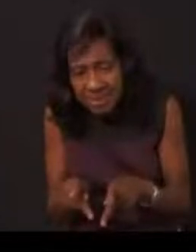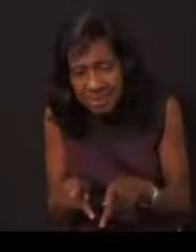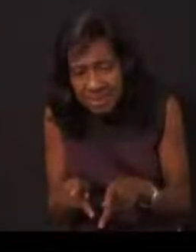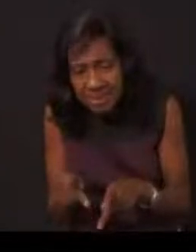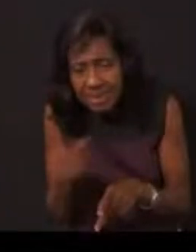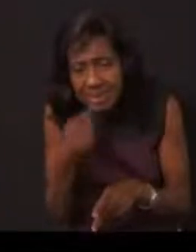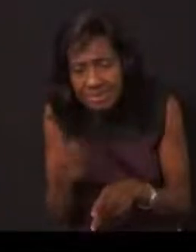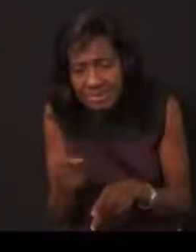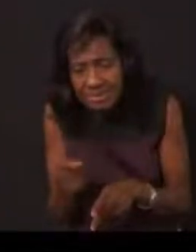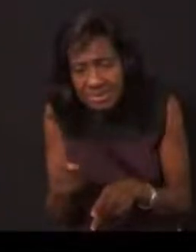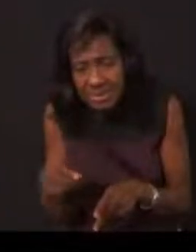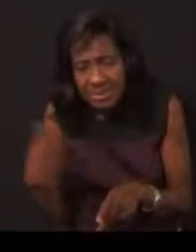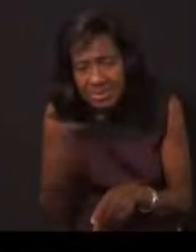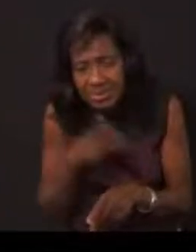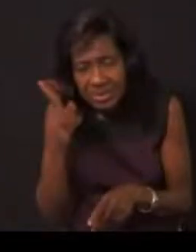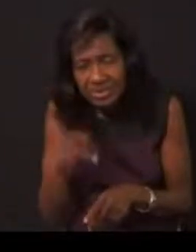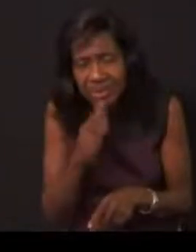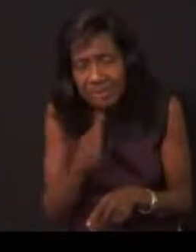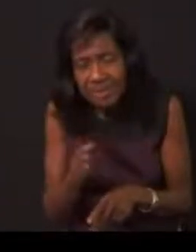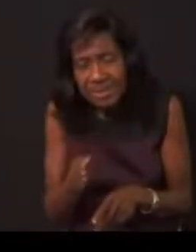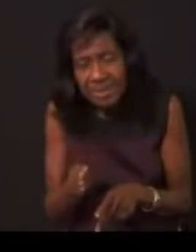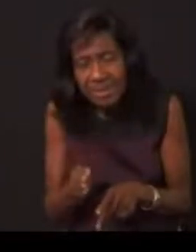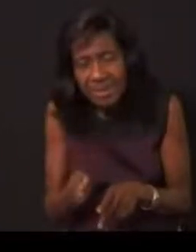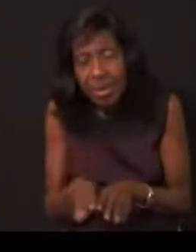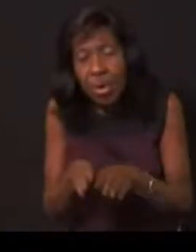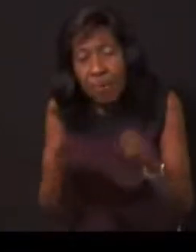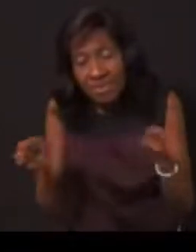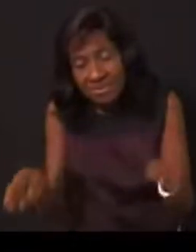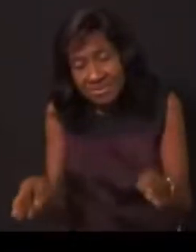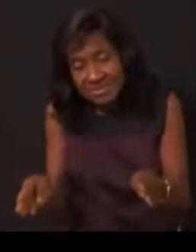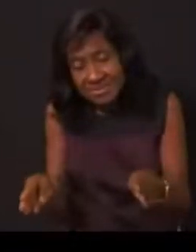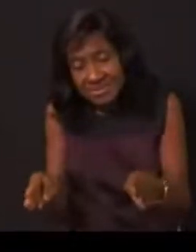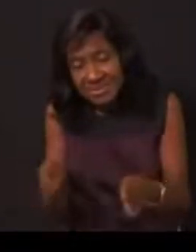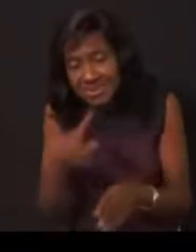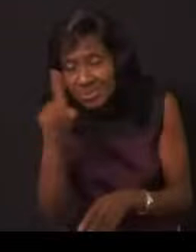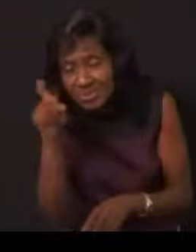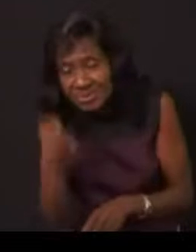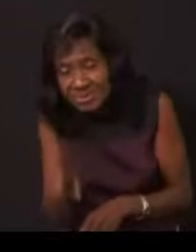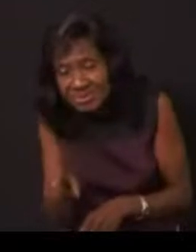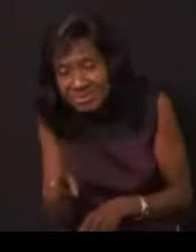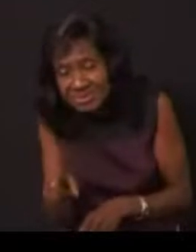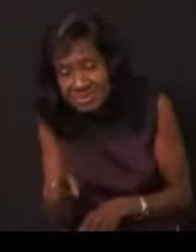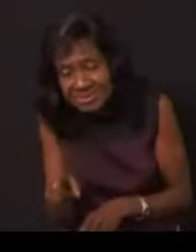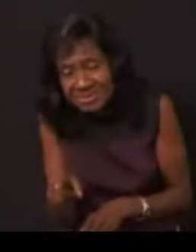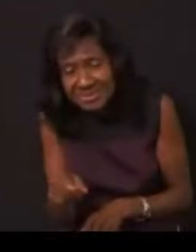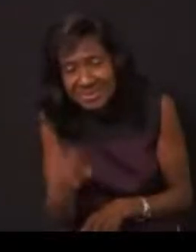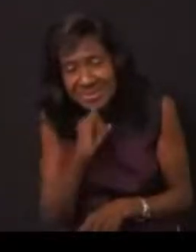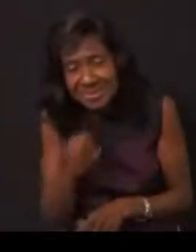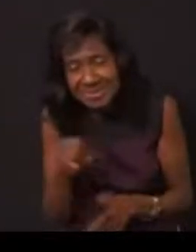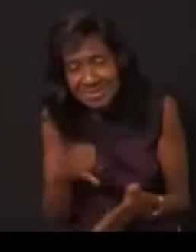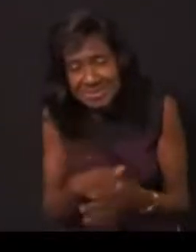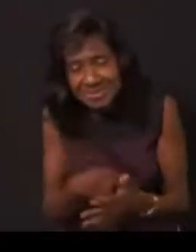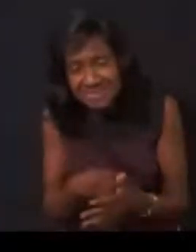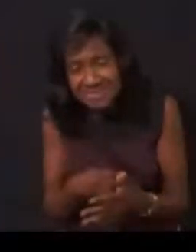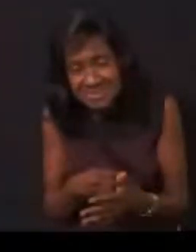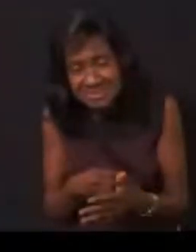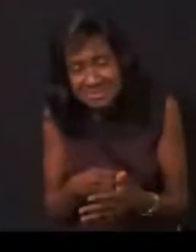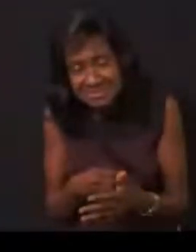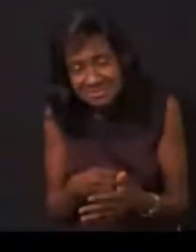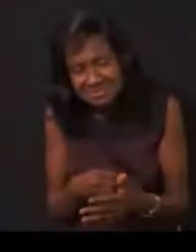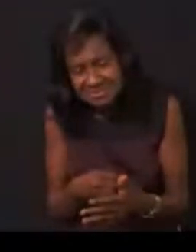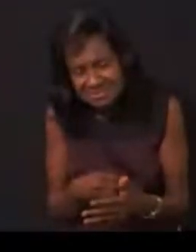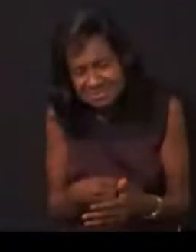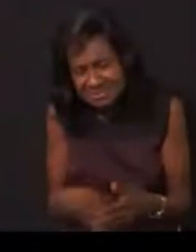when we are ready to reopen. Is your date that you'll be announcing next week, hopefully, before that date, around that